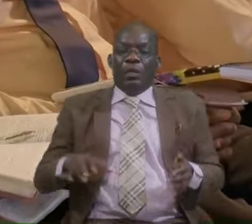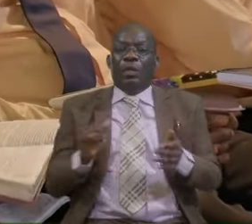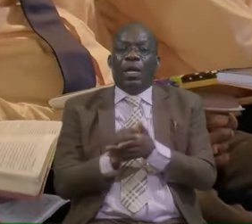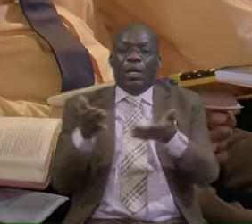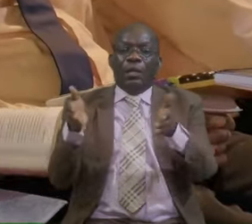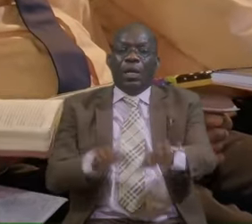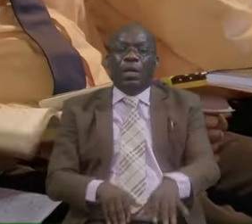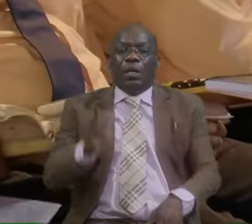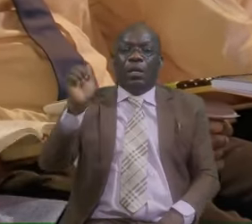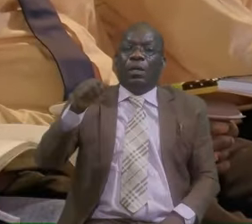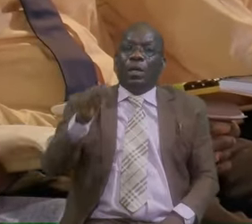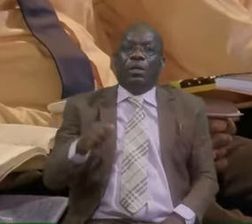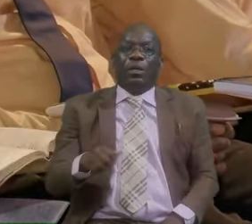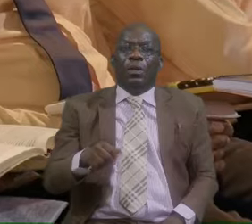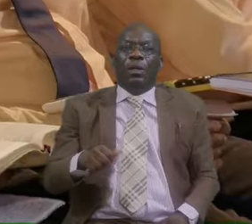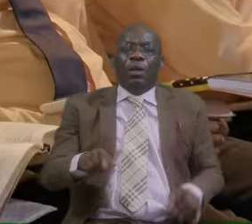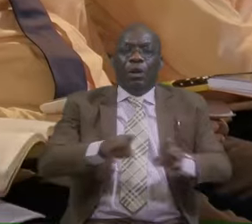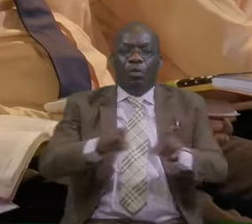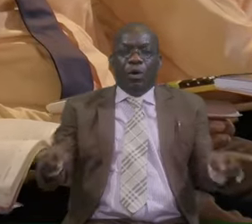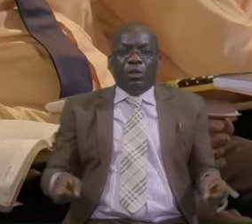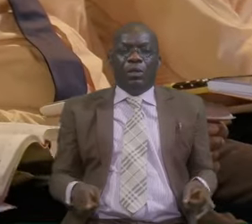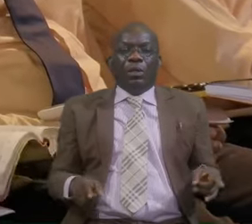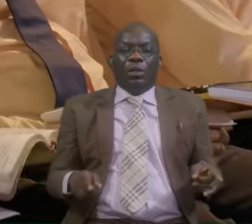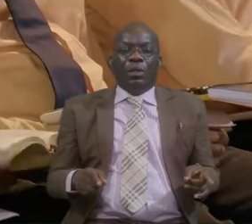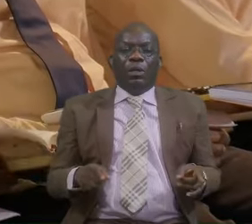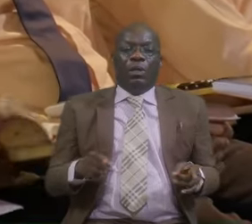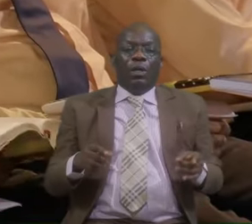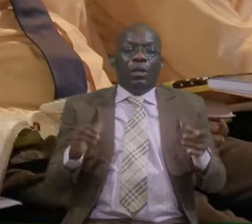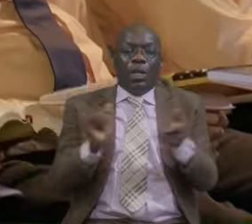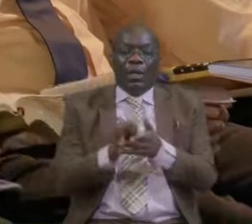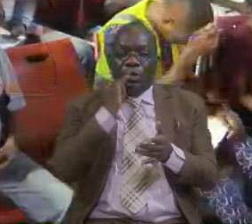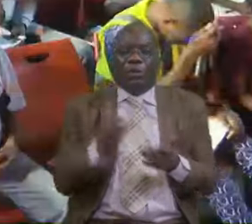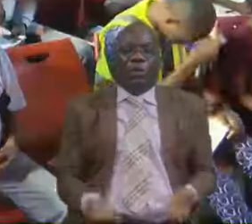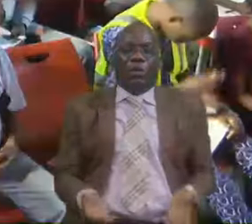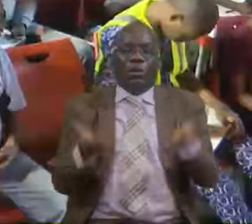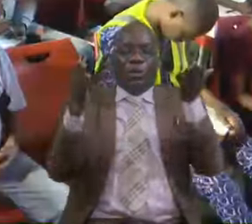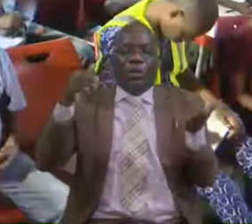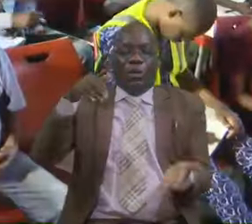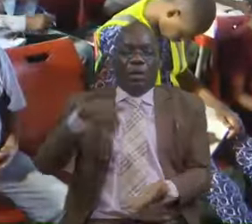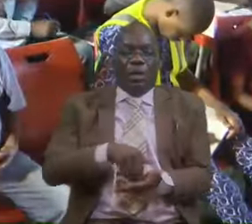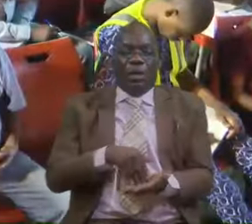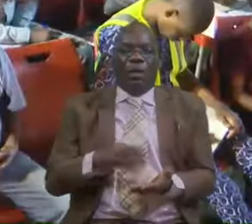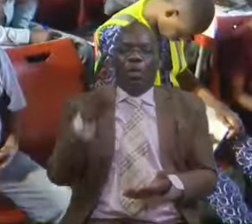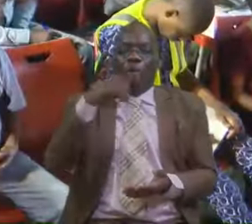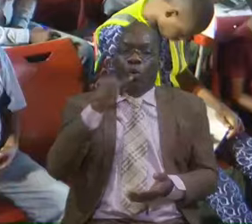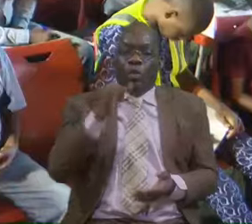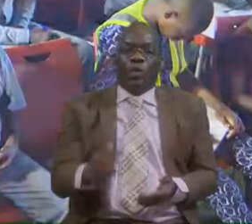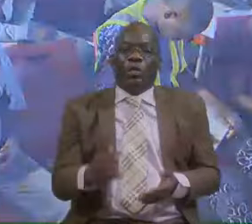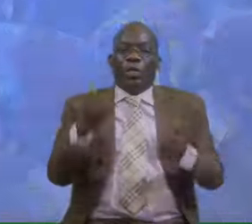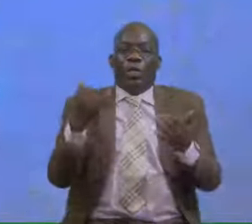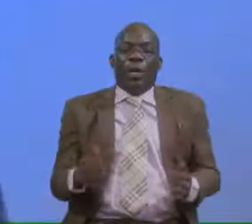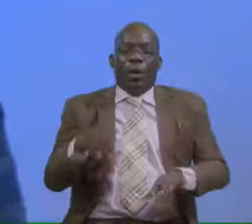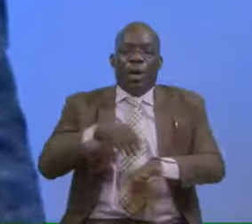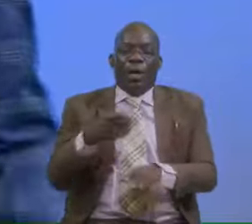yea, rather, that is risen again, who is even at the right hand of